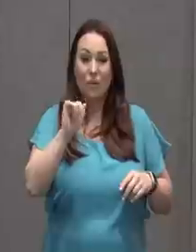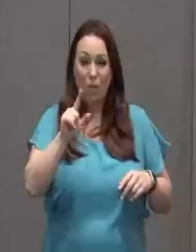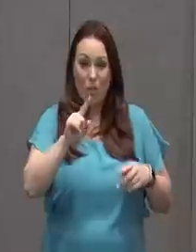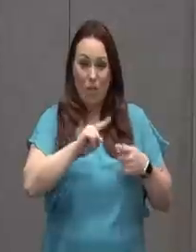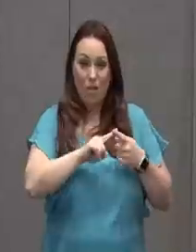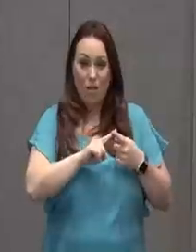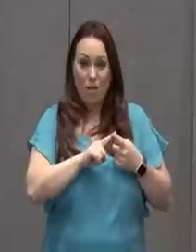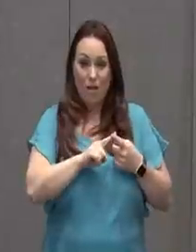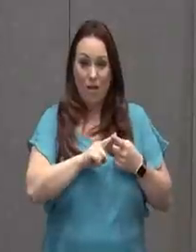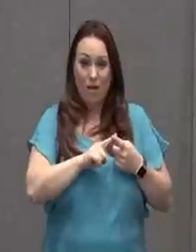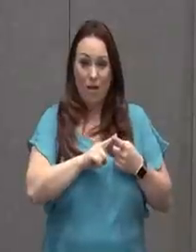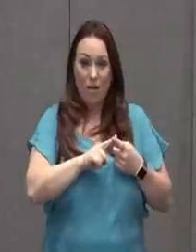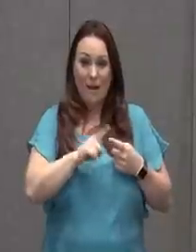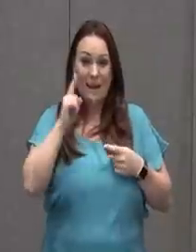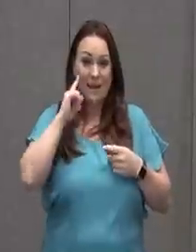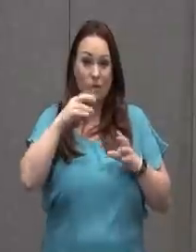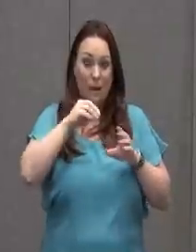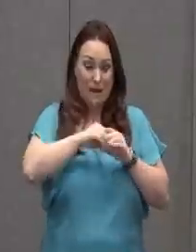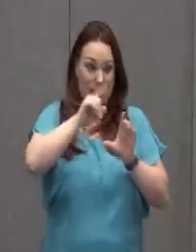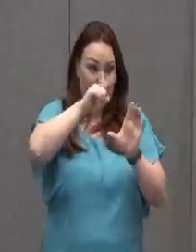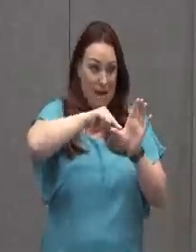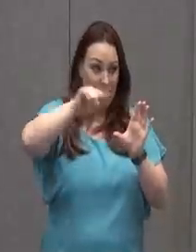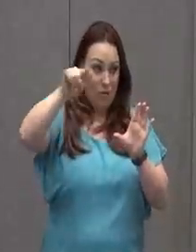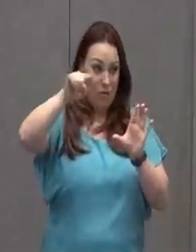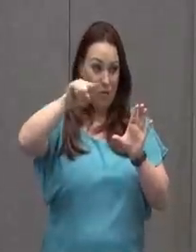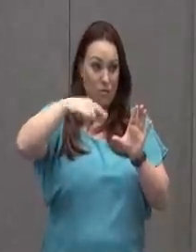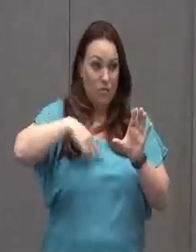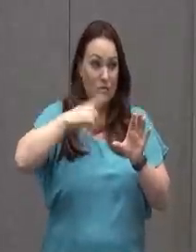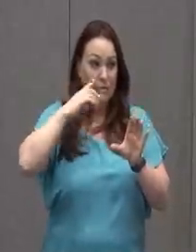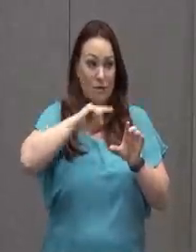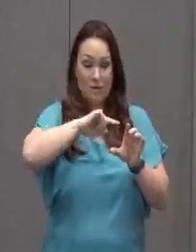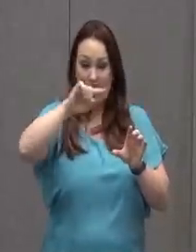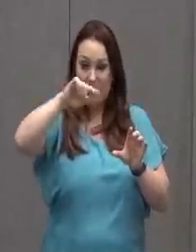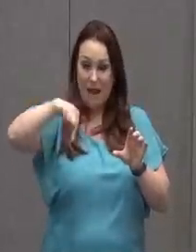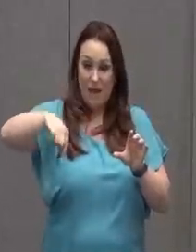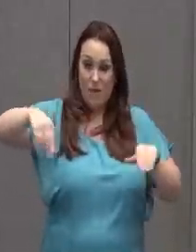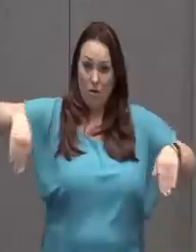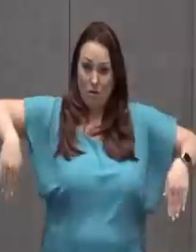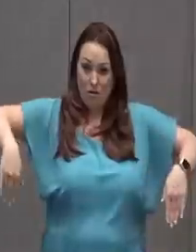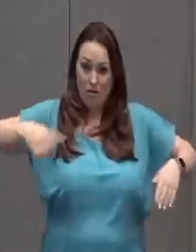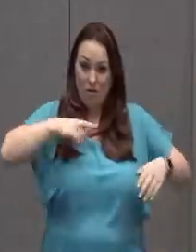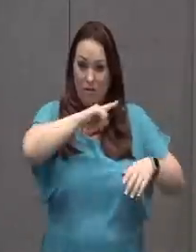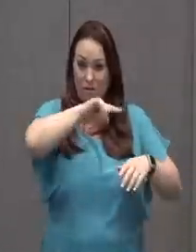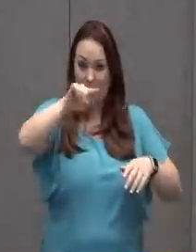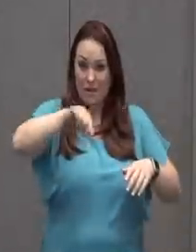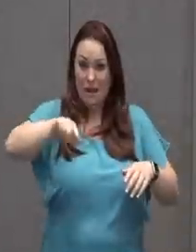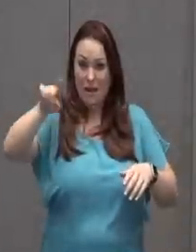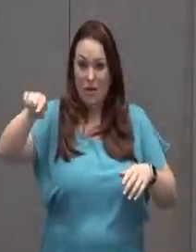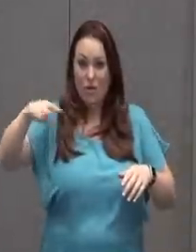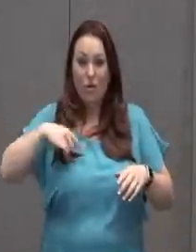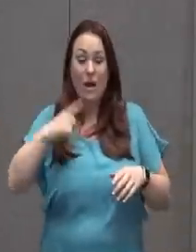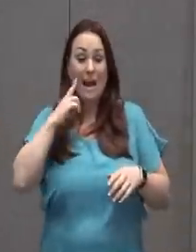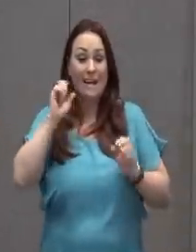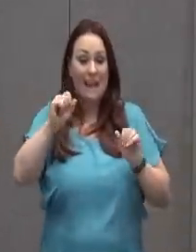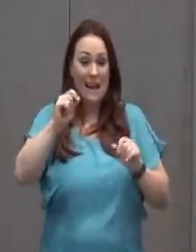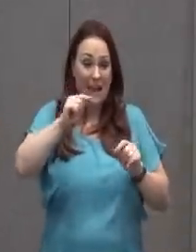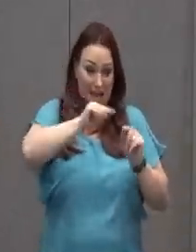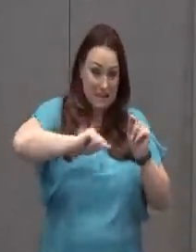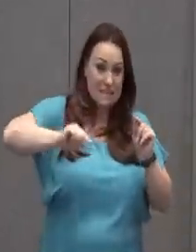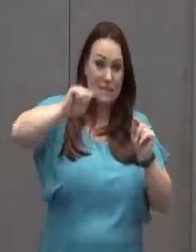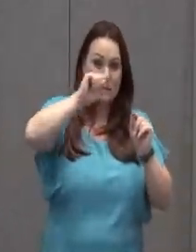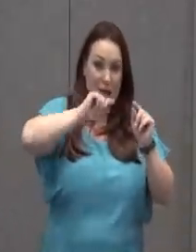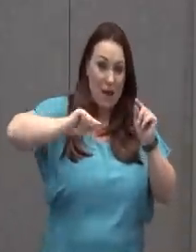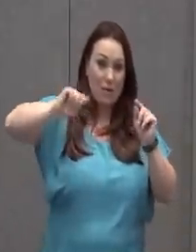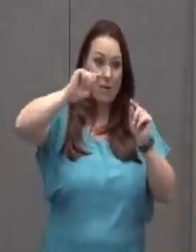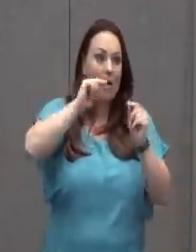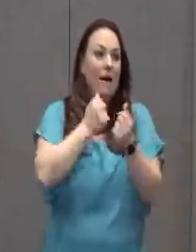also wiggle in an angle. Okay. Here's an angle. Got there. It. And he can also spiral and wiggle around into a big old spiral. I